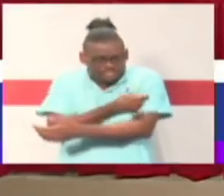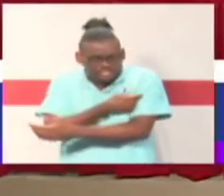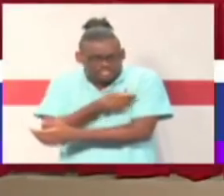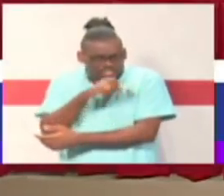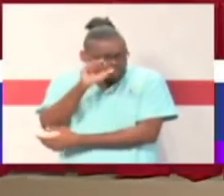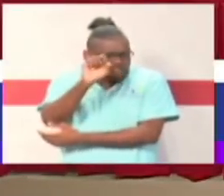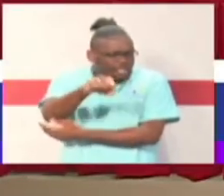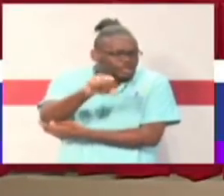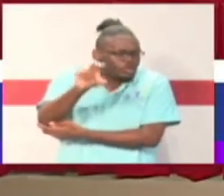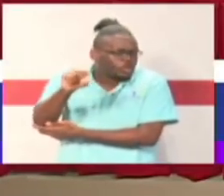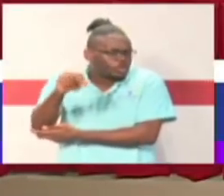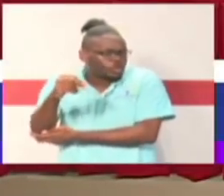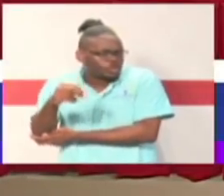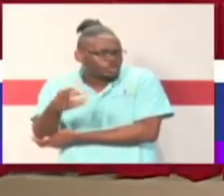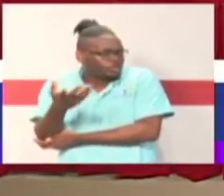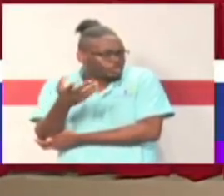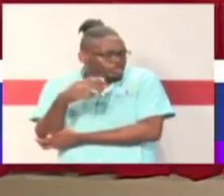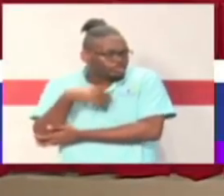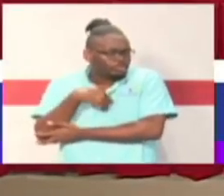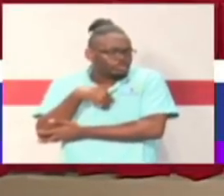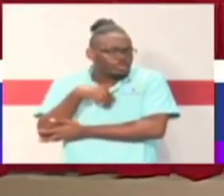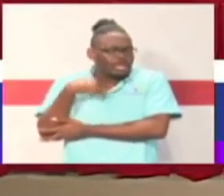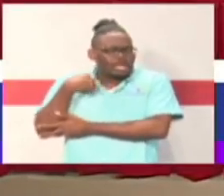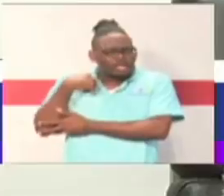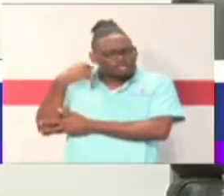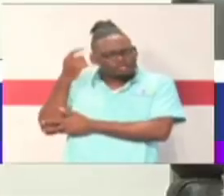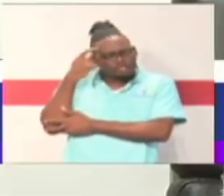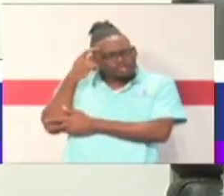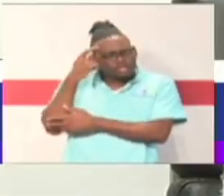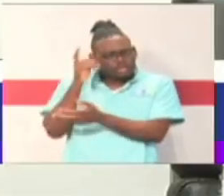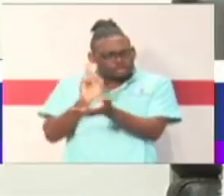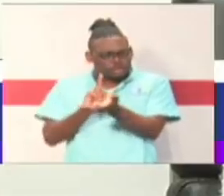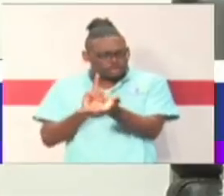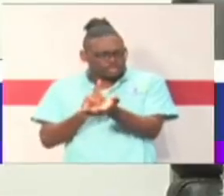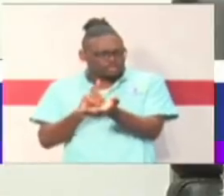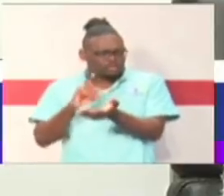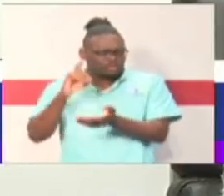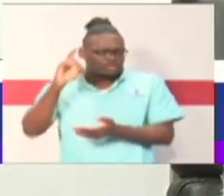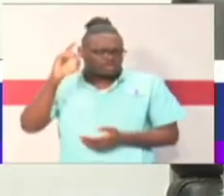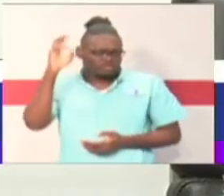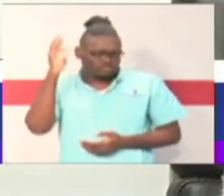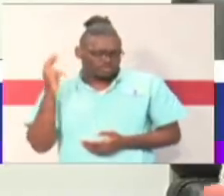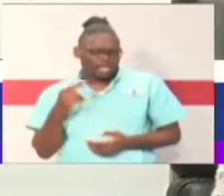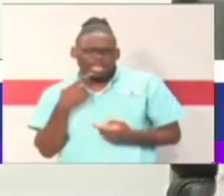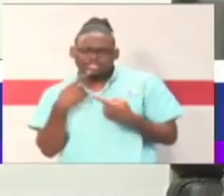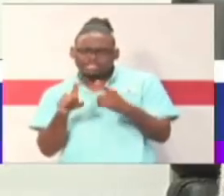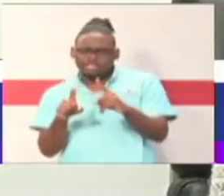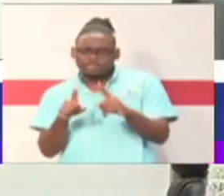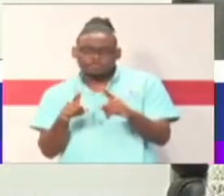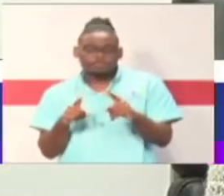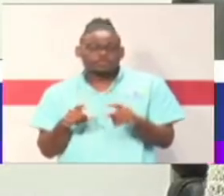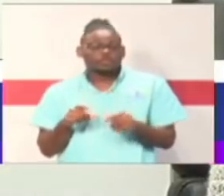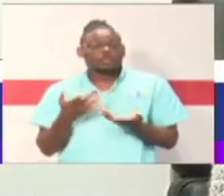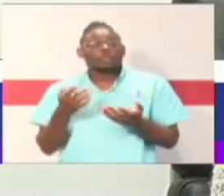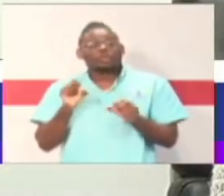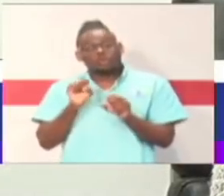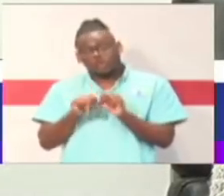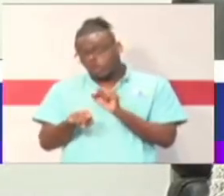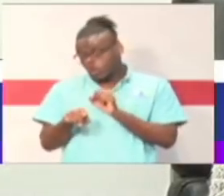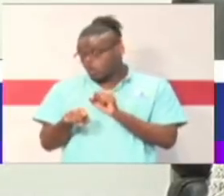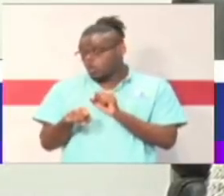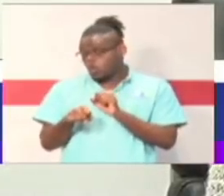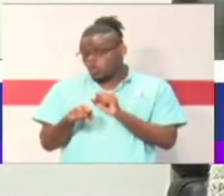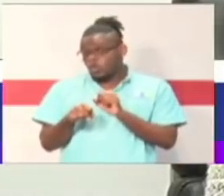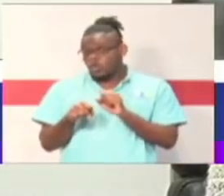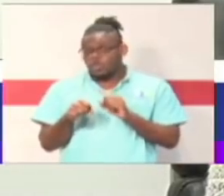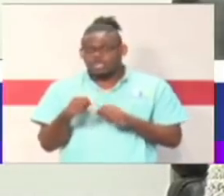Thank you. I think Dr. Richards will take this question. Thank you very much. So as it would have been shared in the public domain by